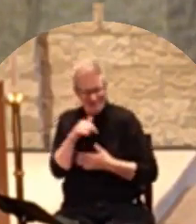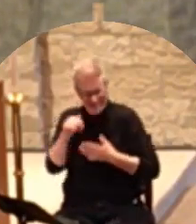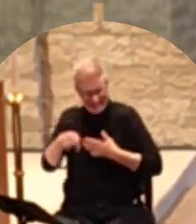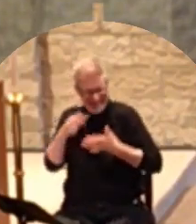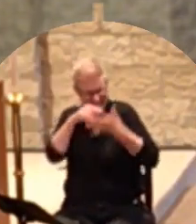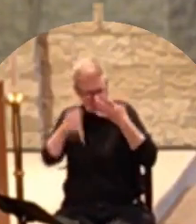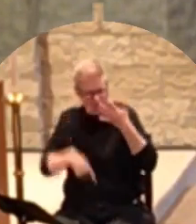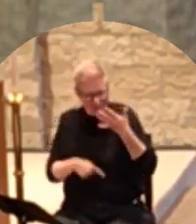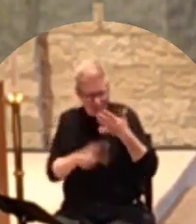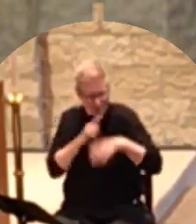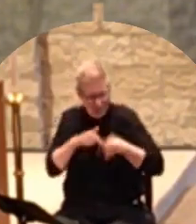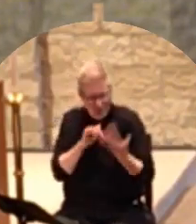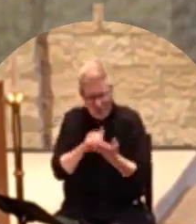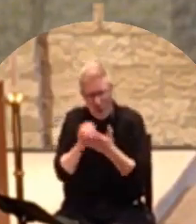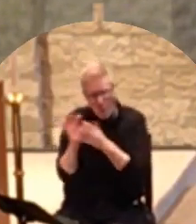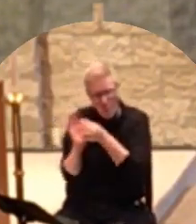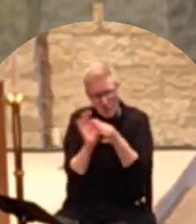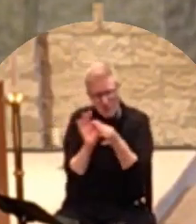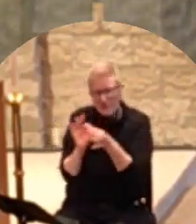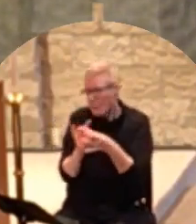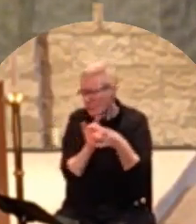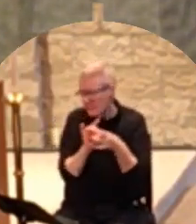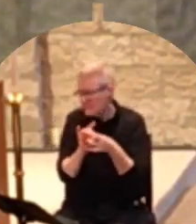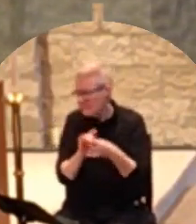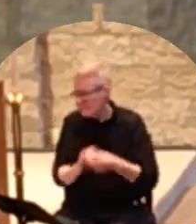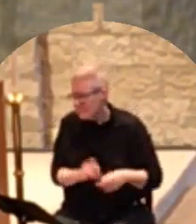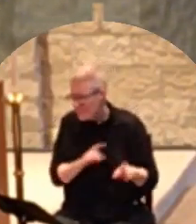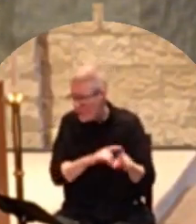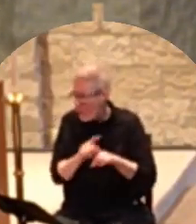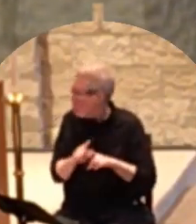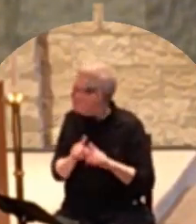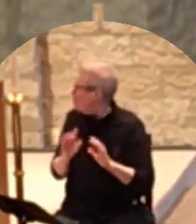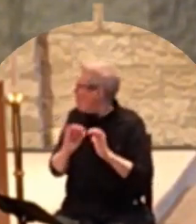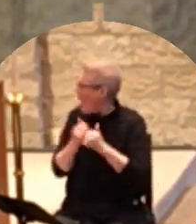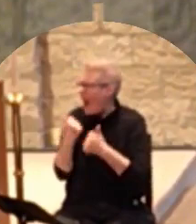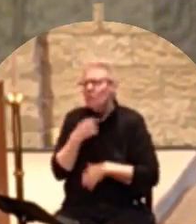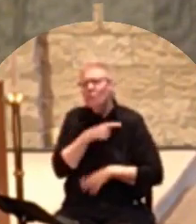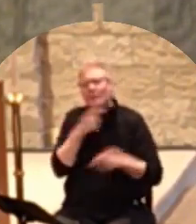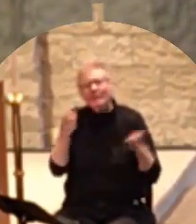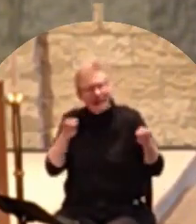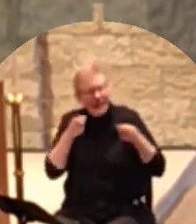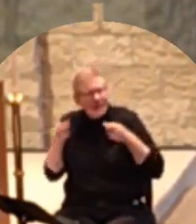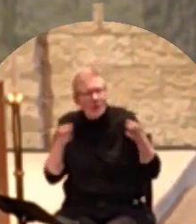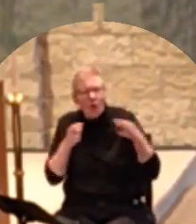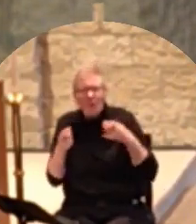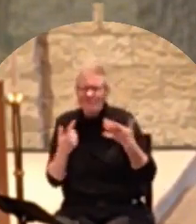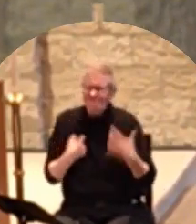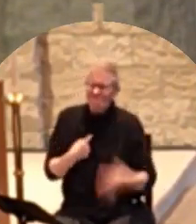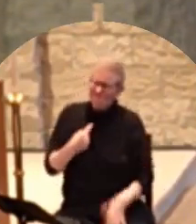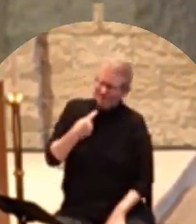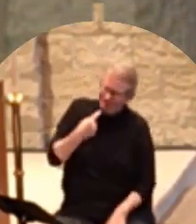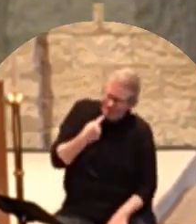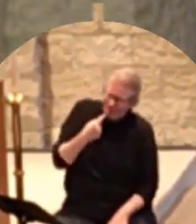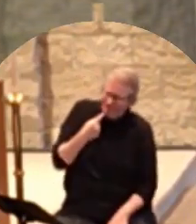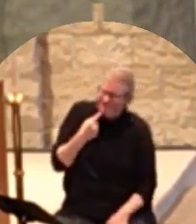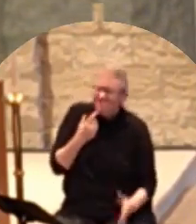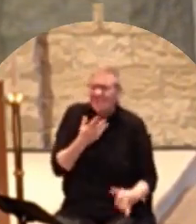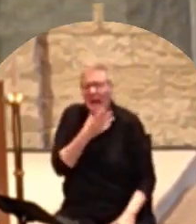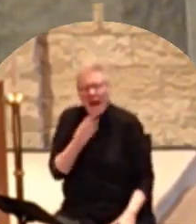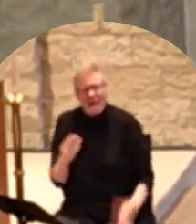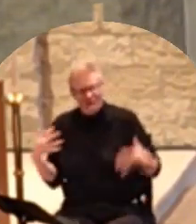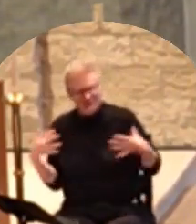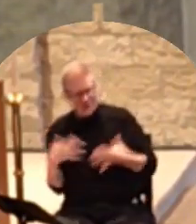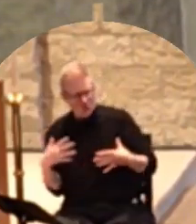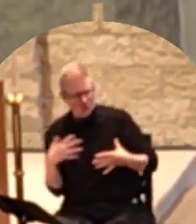about how we can handle discouragement and fear. So obviously we believe in